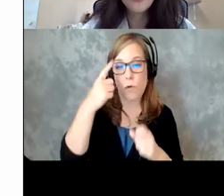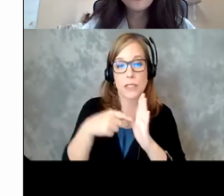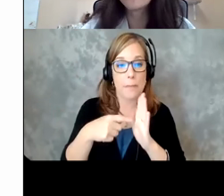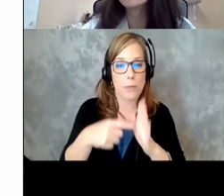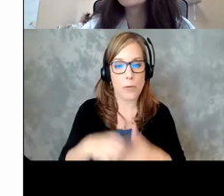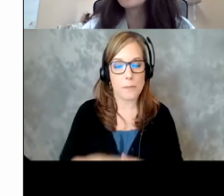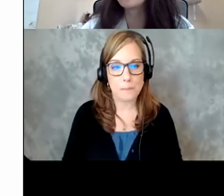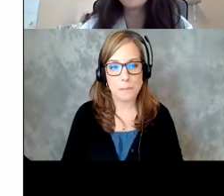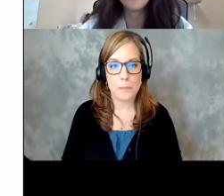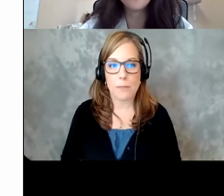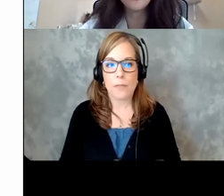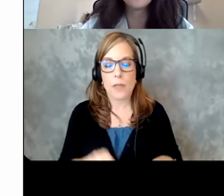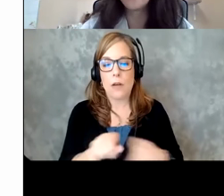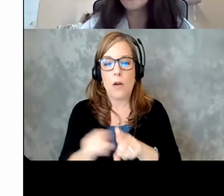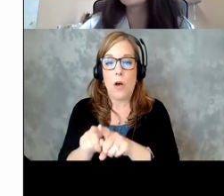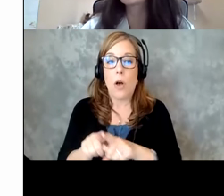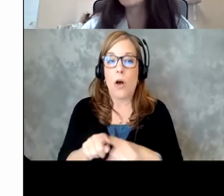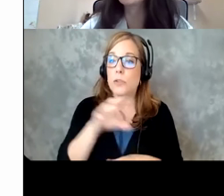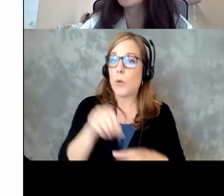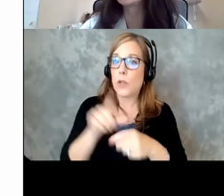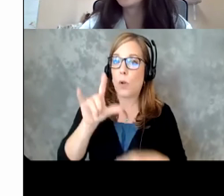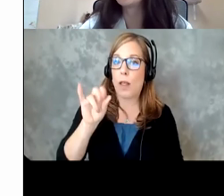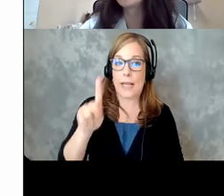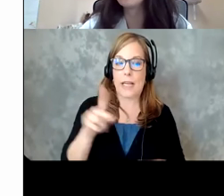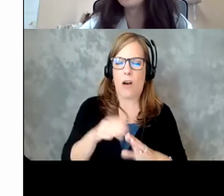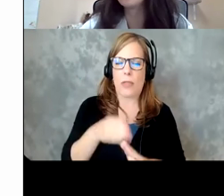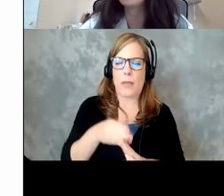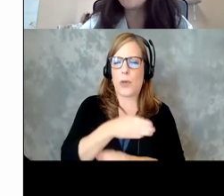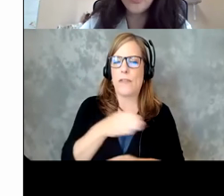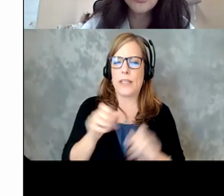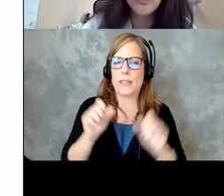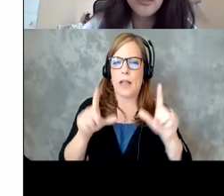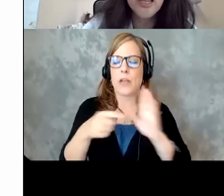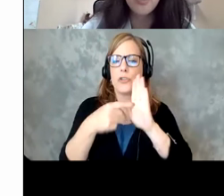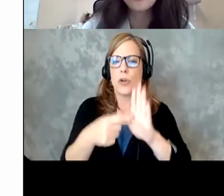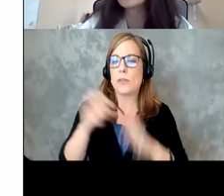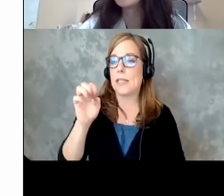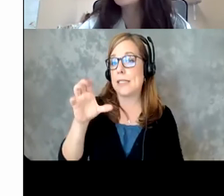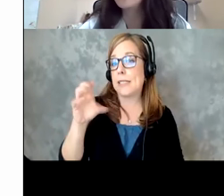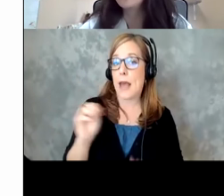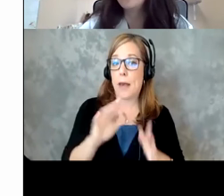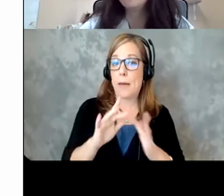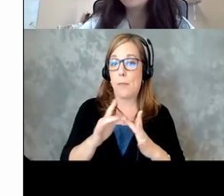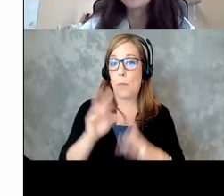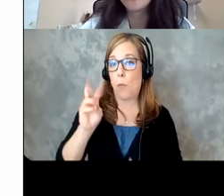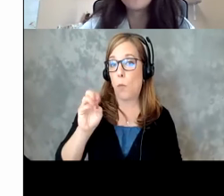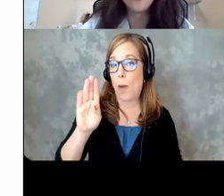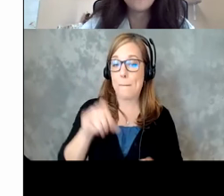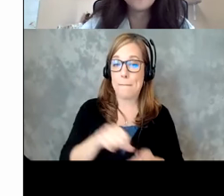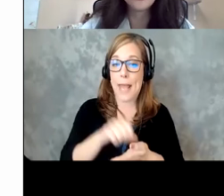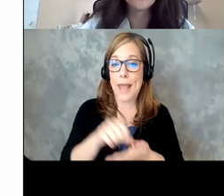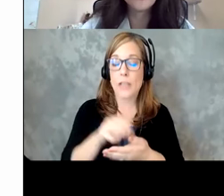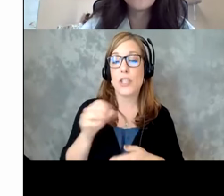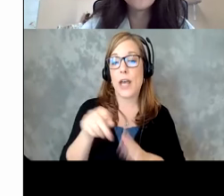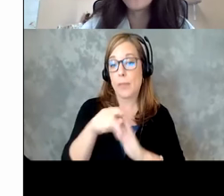And we also had linked on the slide, on the previous slide, a link to the ECM webpage and the ECM policy guide, which does